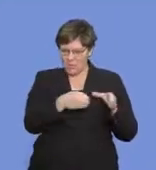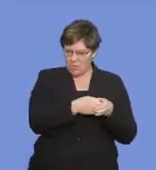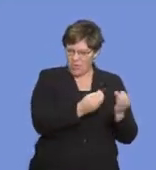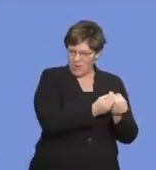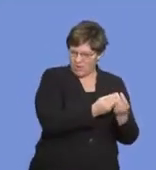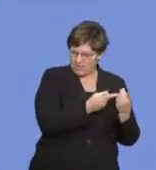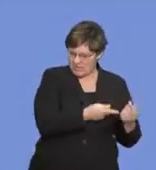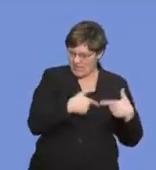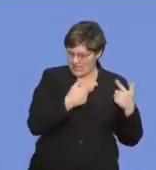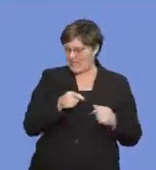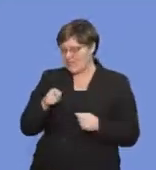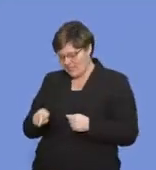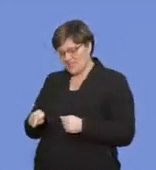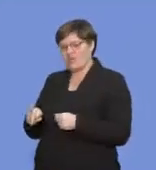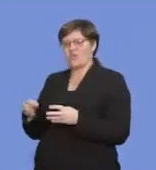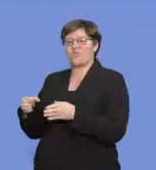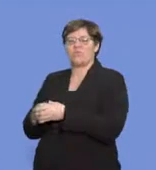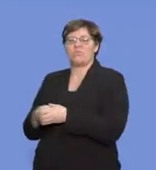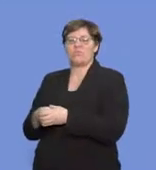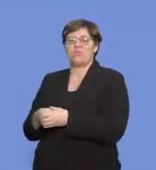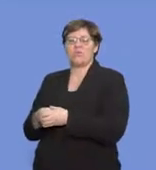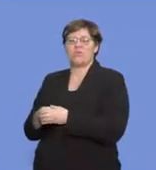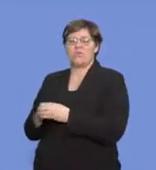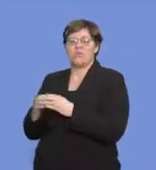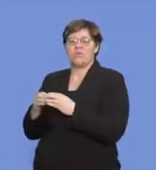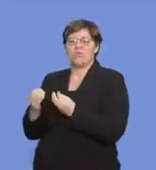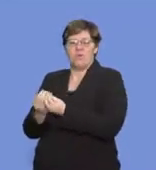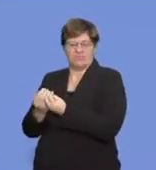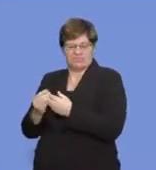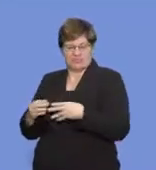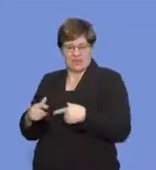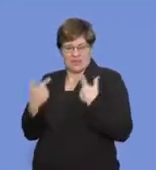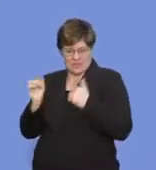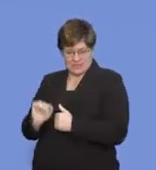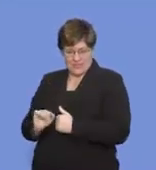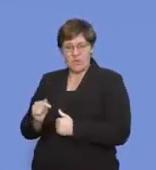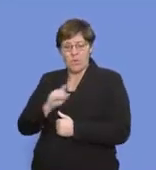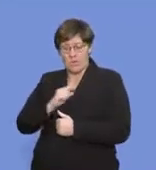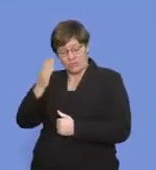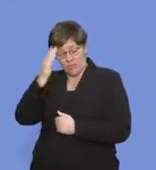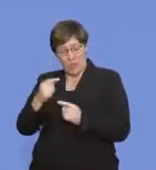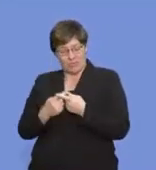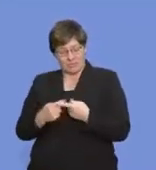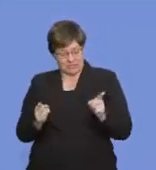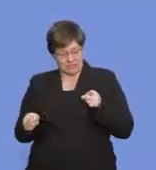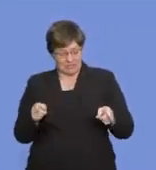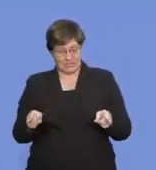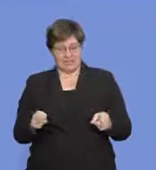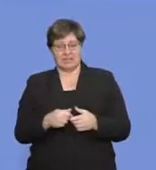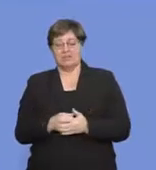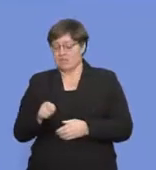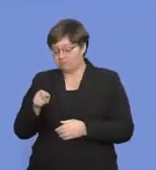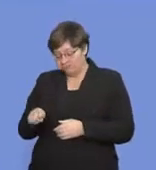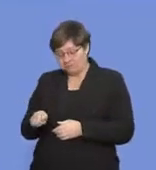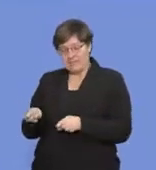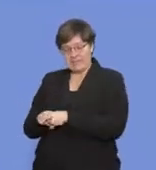They're very similar, these definitions, so that's why you really need to know them well. So it's also again a group of